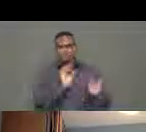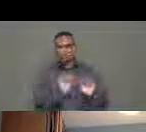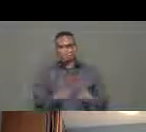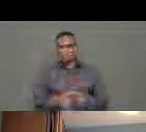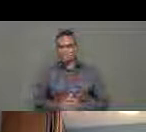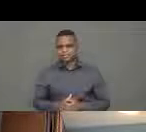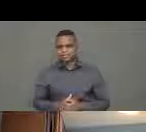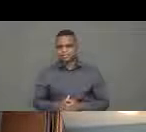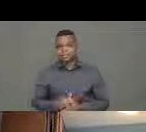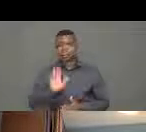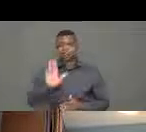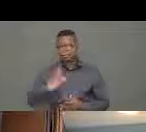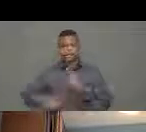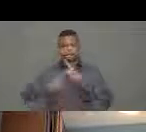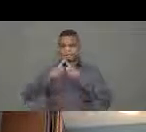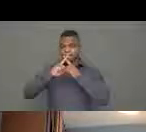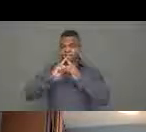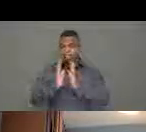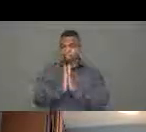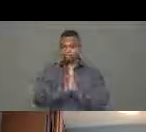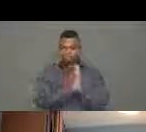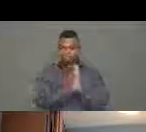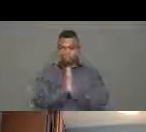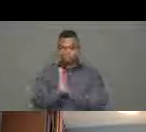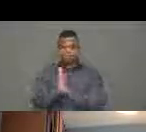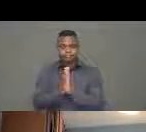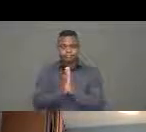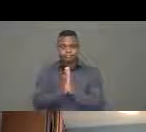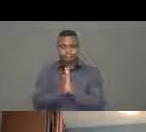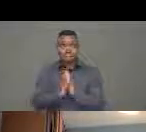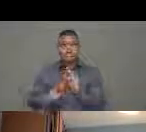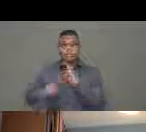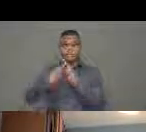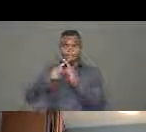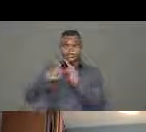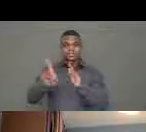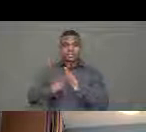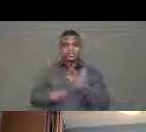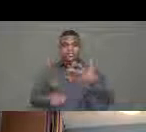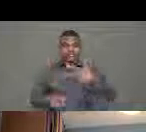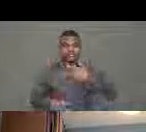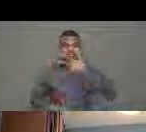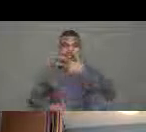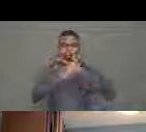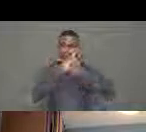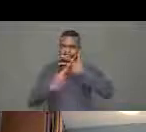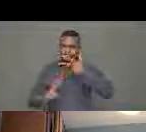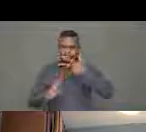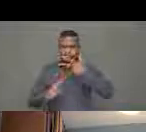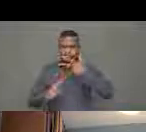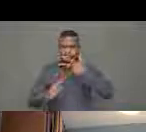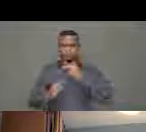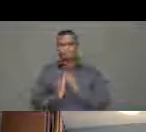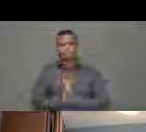participating. So we recommend using the gallery function and you'll be able to see all the different speakers. So an accessible recording